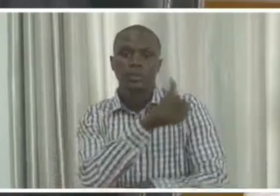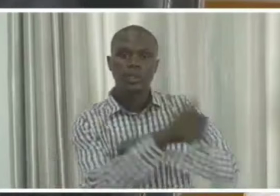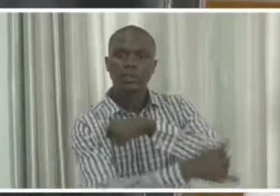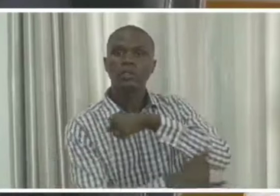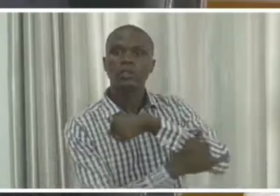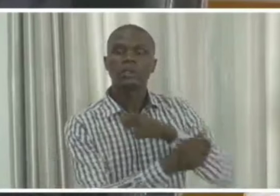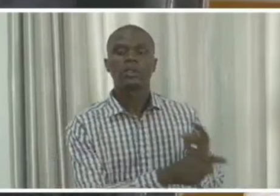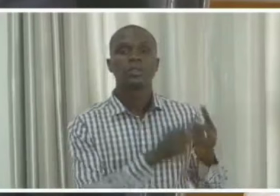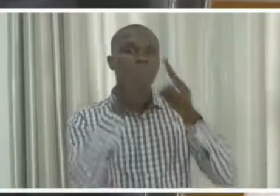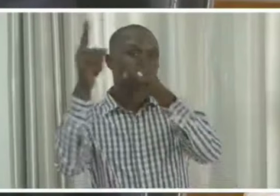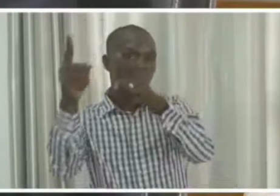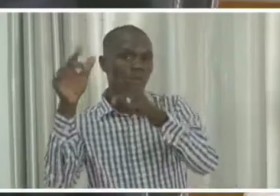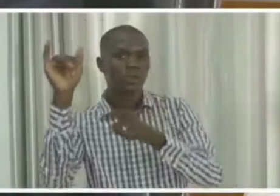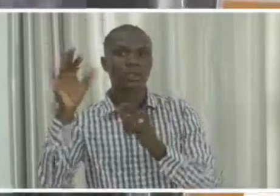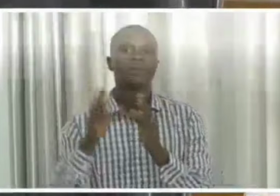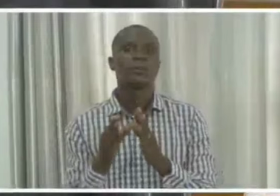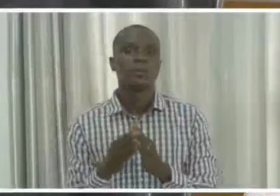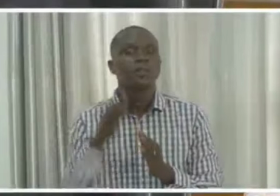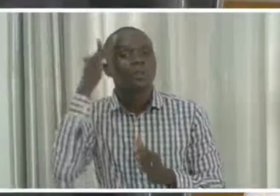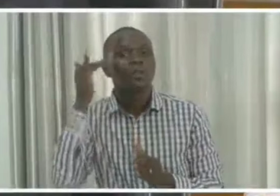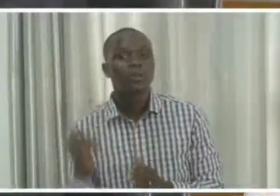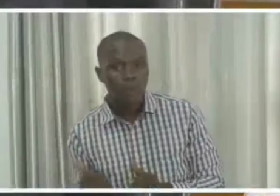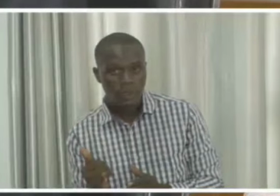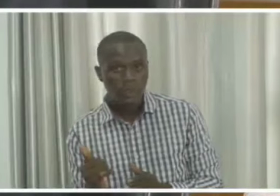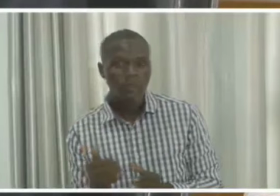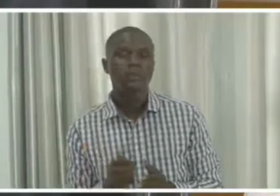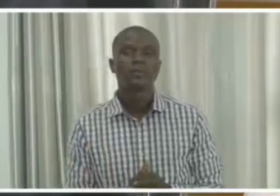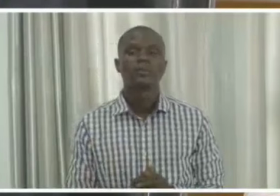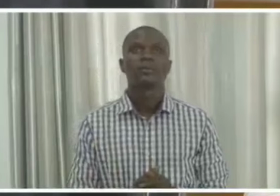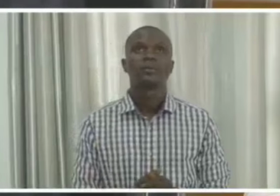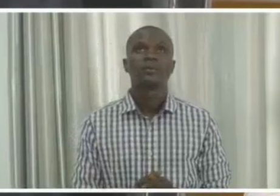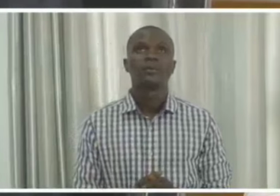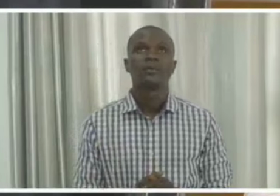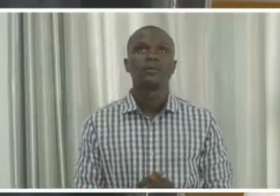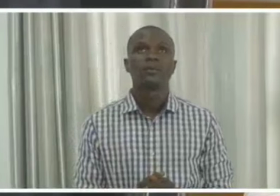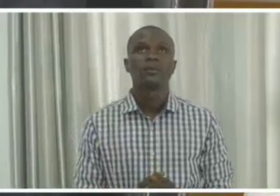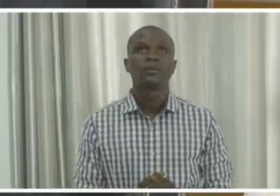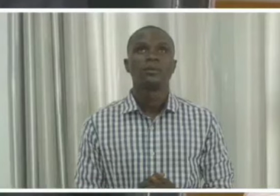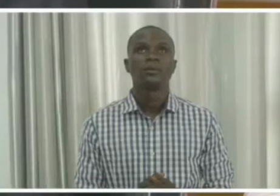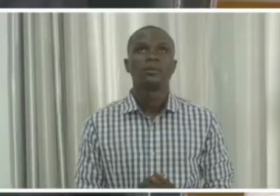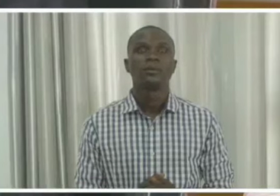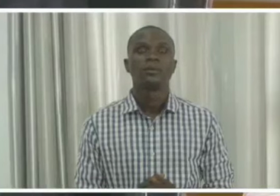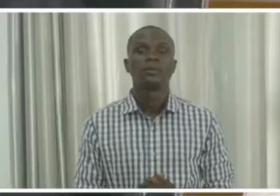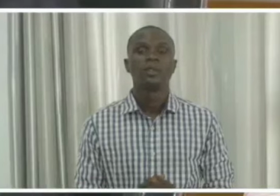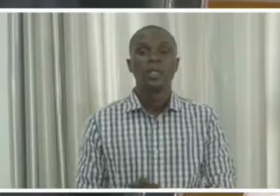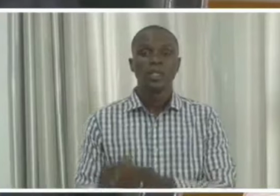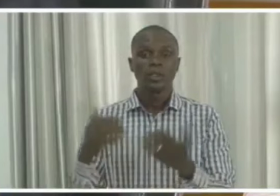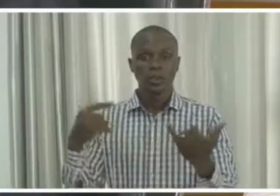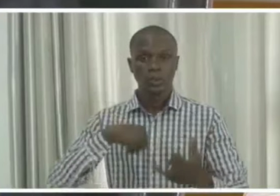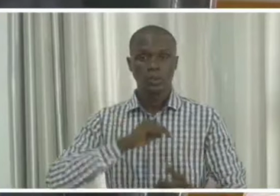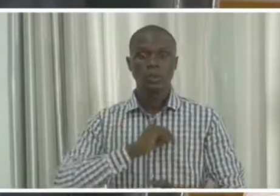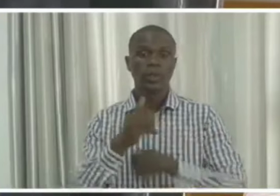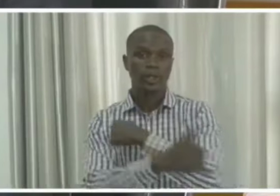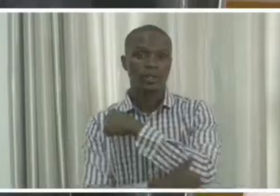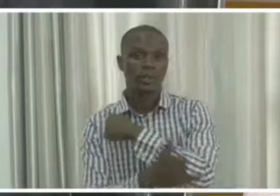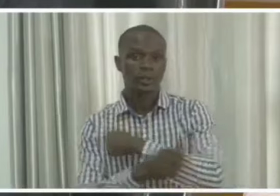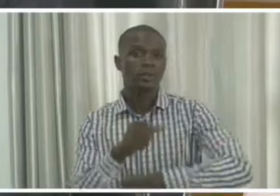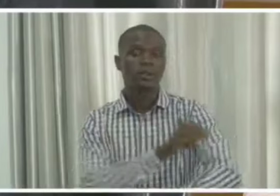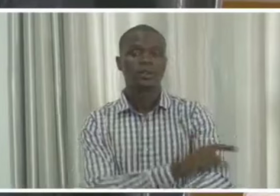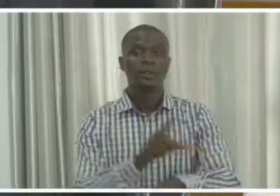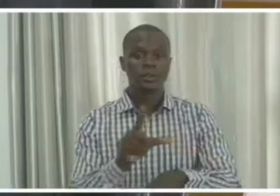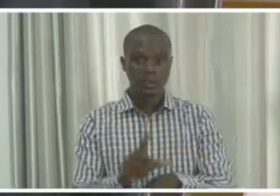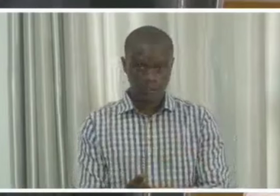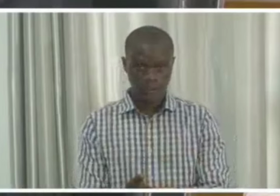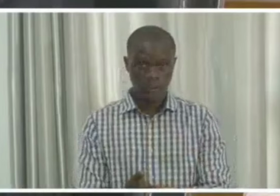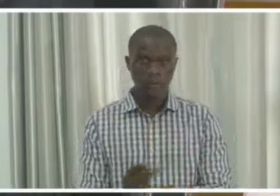COP means Conference of Parties. Waiting at a party. So Salone belong to